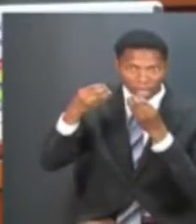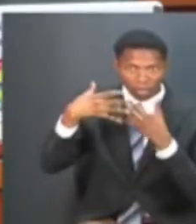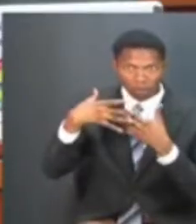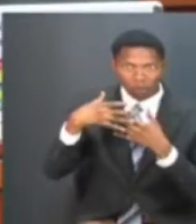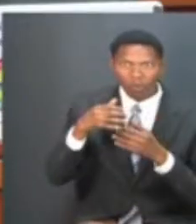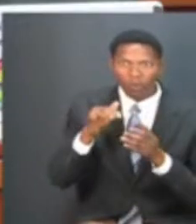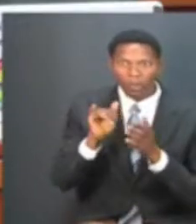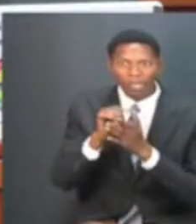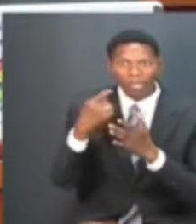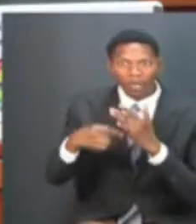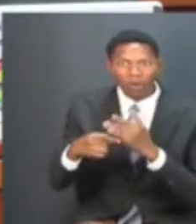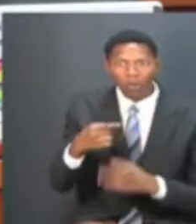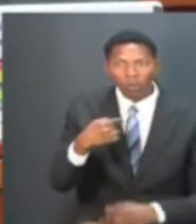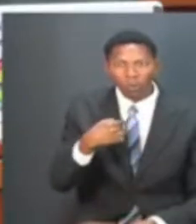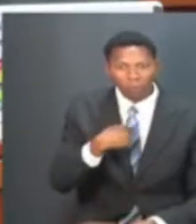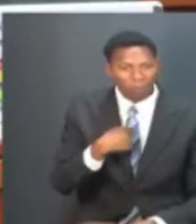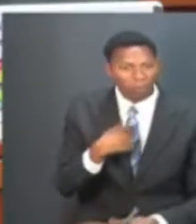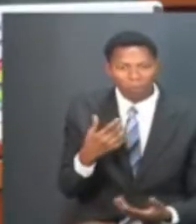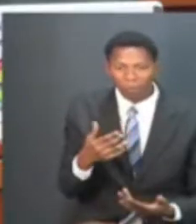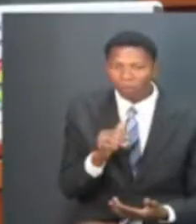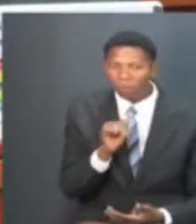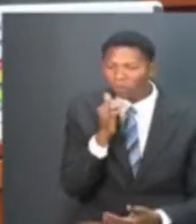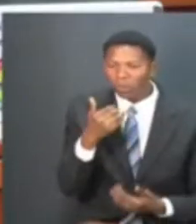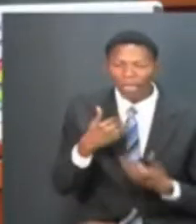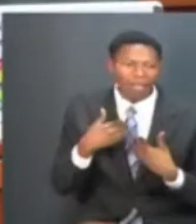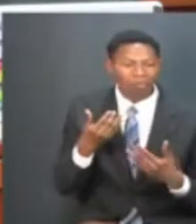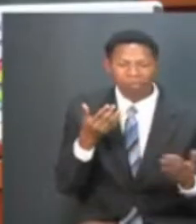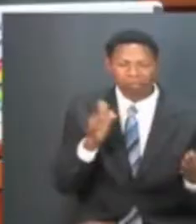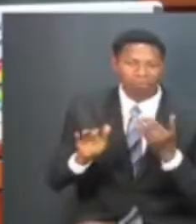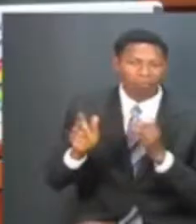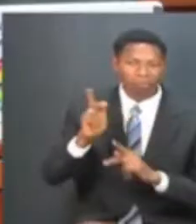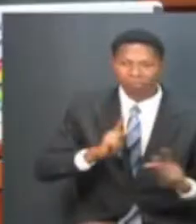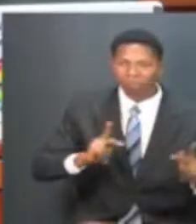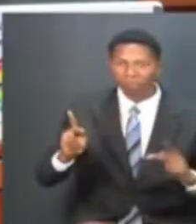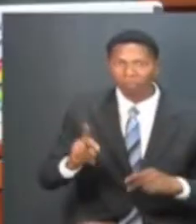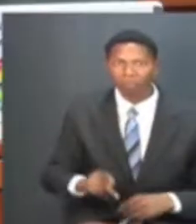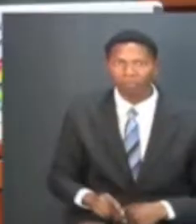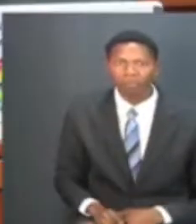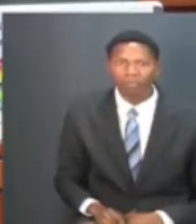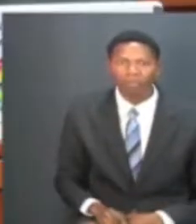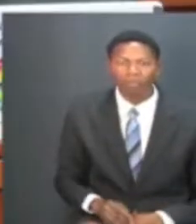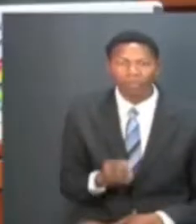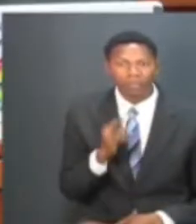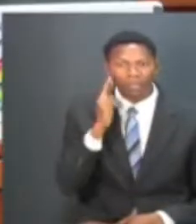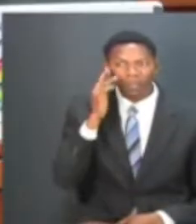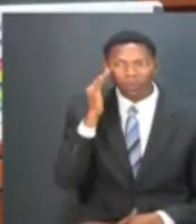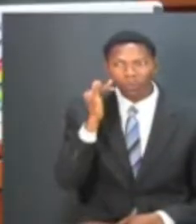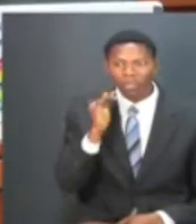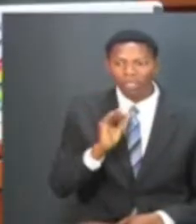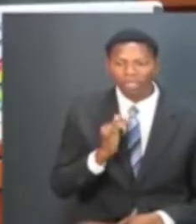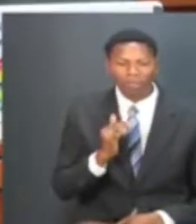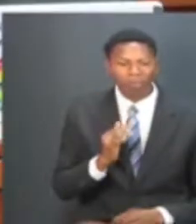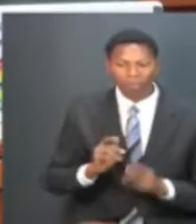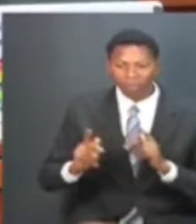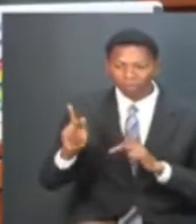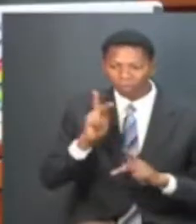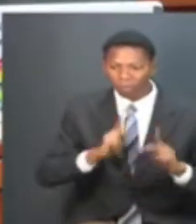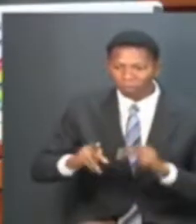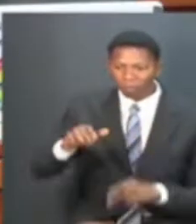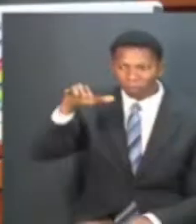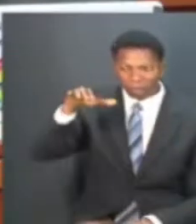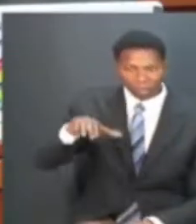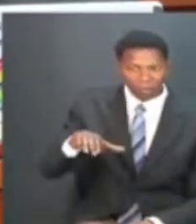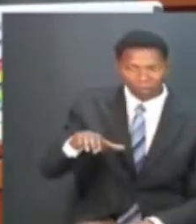we had not suffered any casualties. Mr. Speaker, the reason is our people travel along and nearly share borders